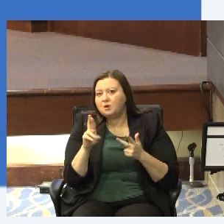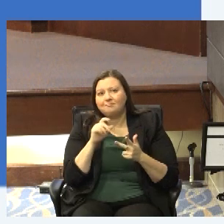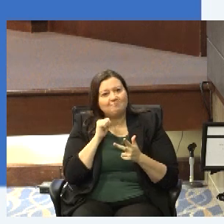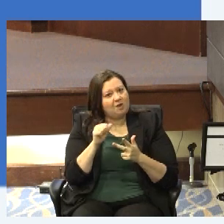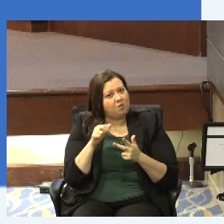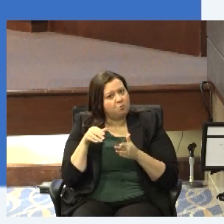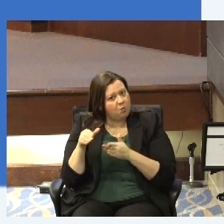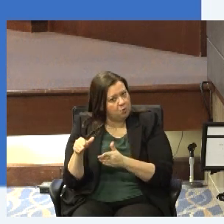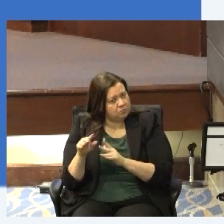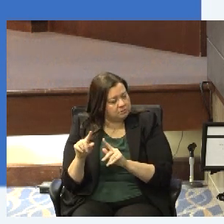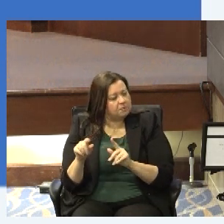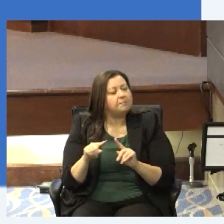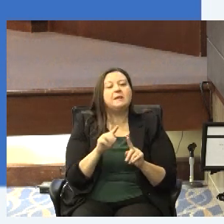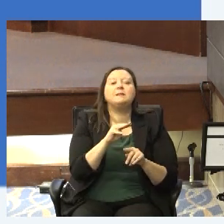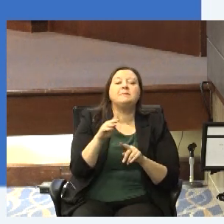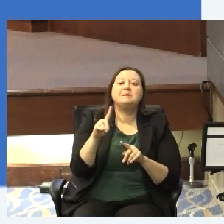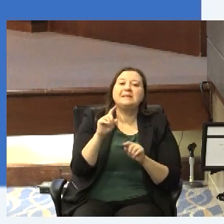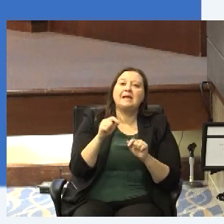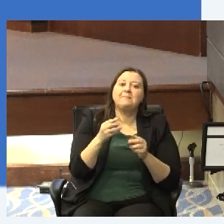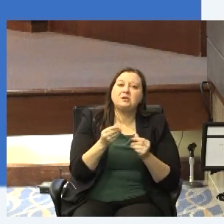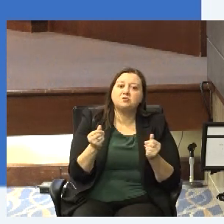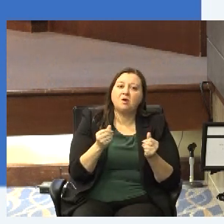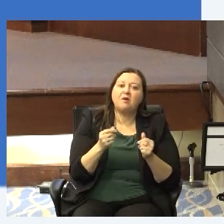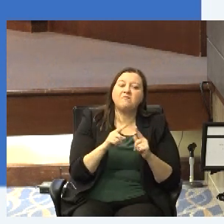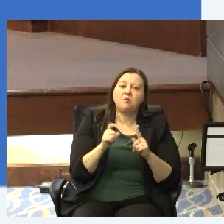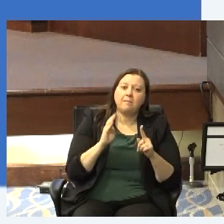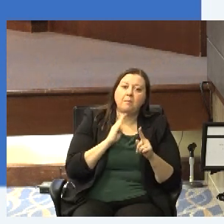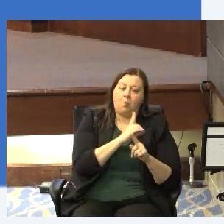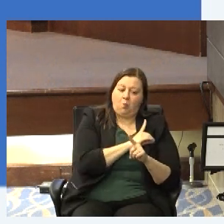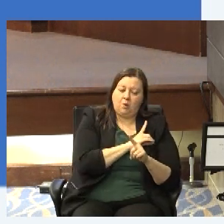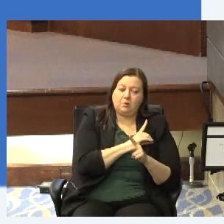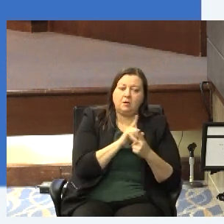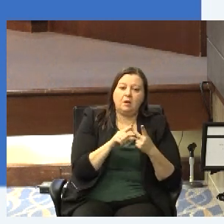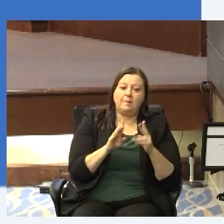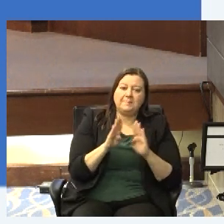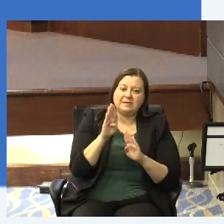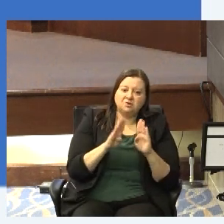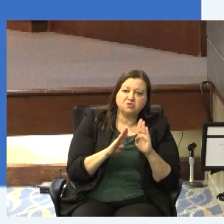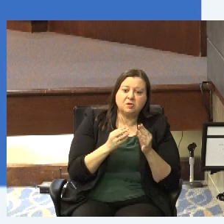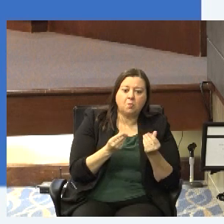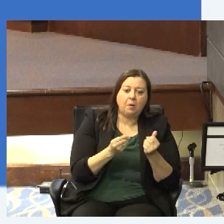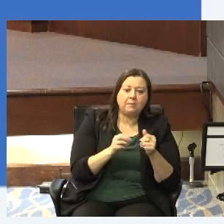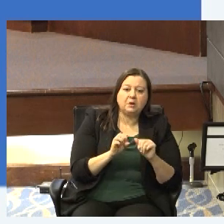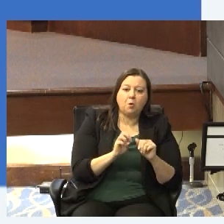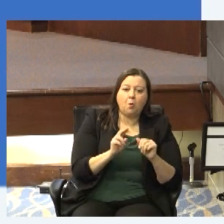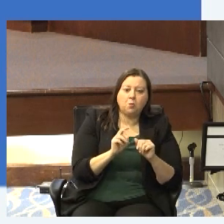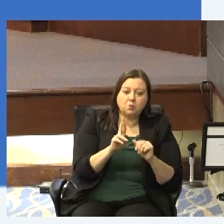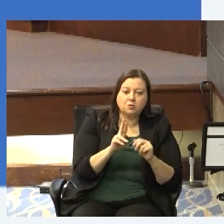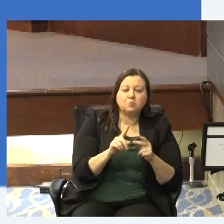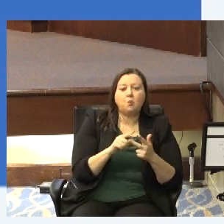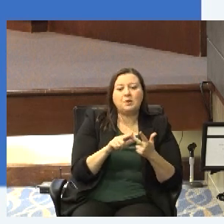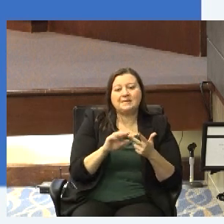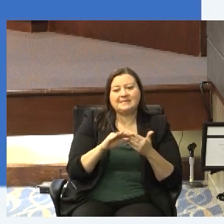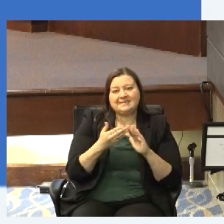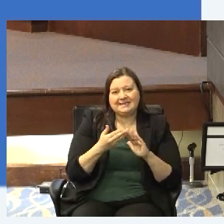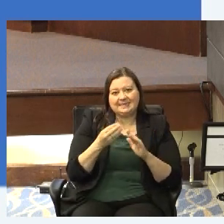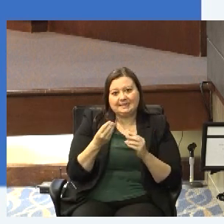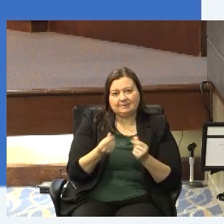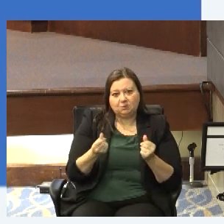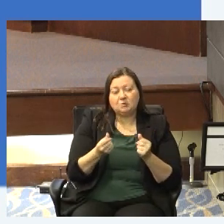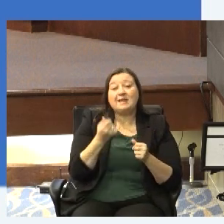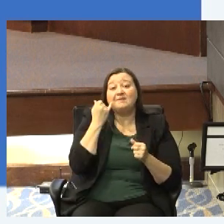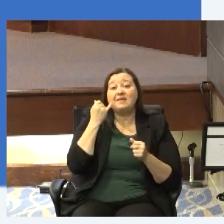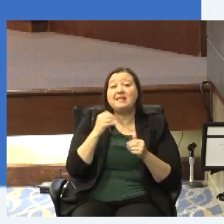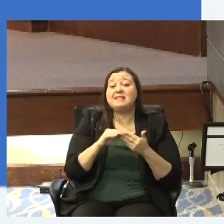And the MMD ultimately can be dissolved by a vote of its board, by petition of the property owners, and by city dissolution. But if the